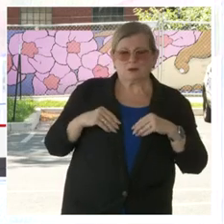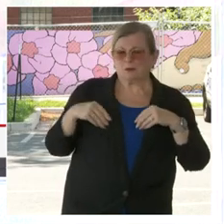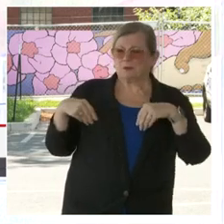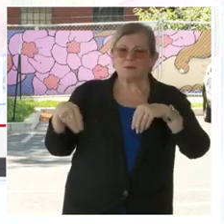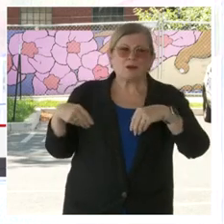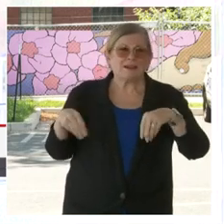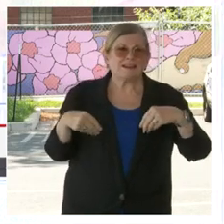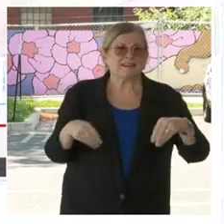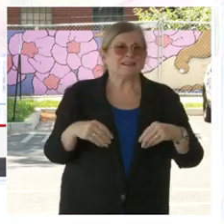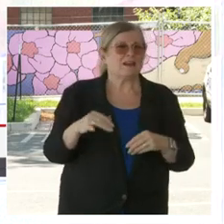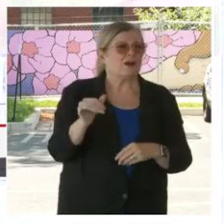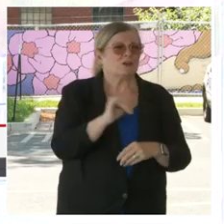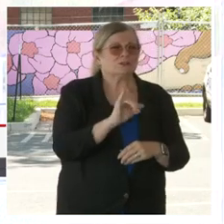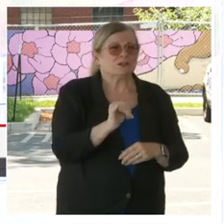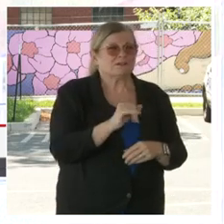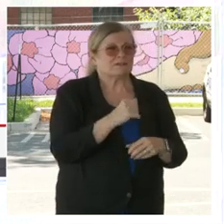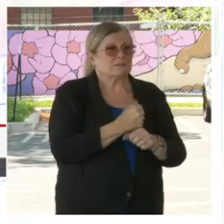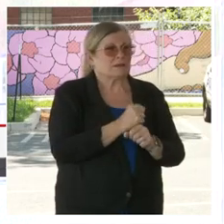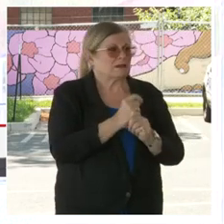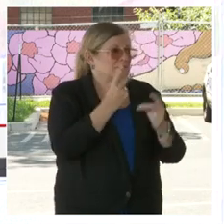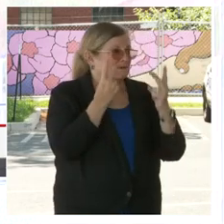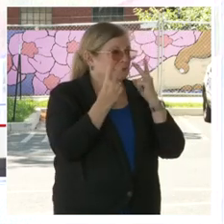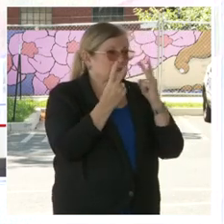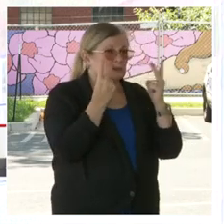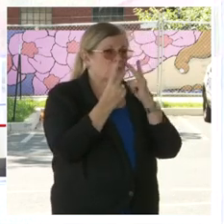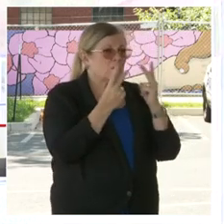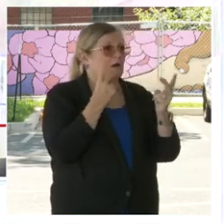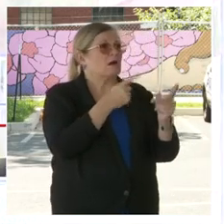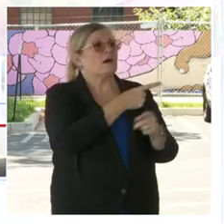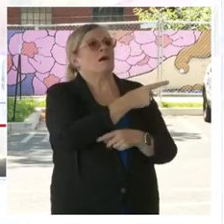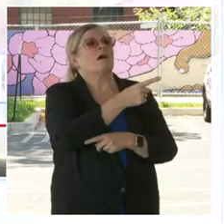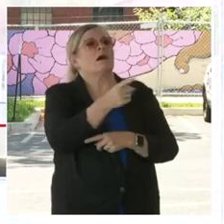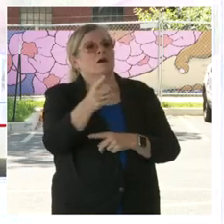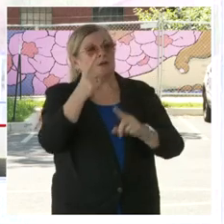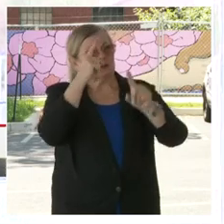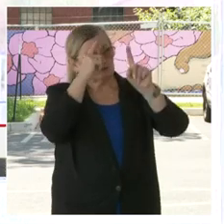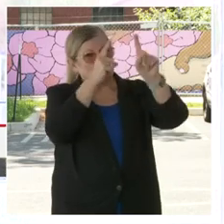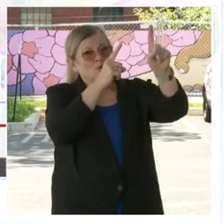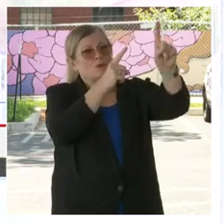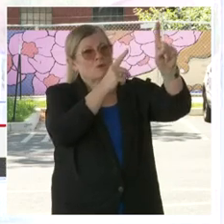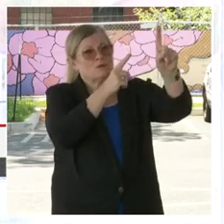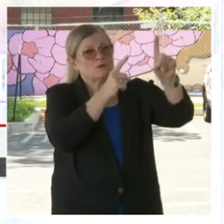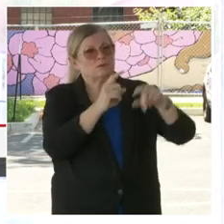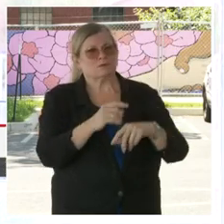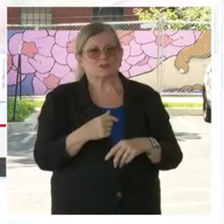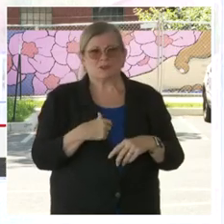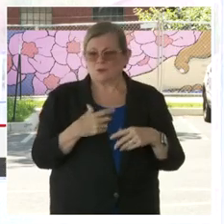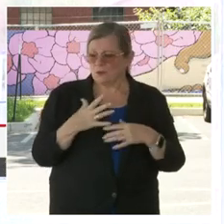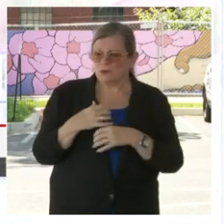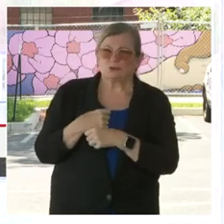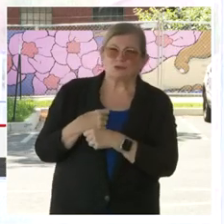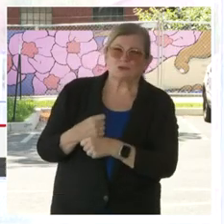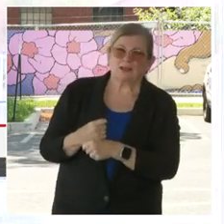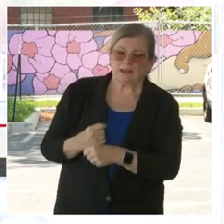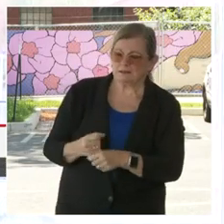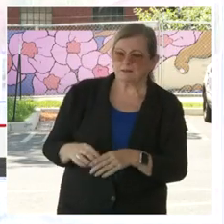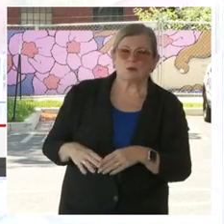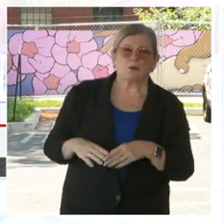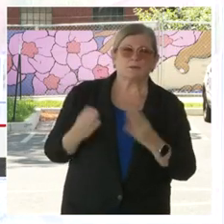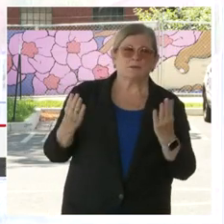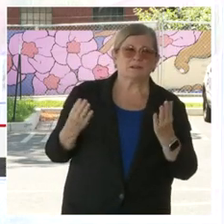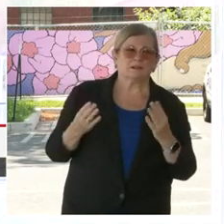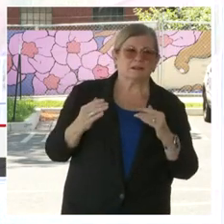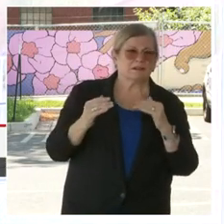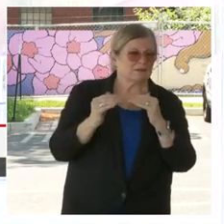visual cortex to their dreams. Let's continue to create opportunities and open doors, and thank you again for